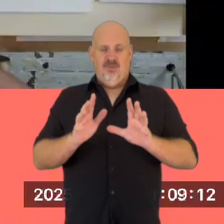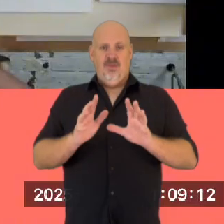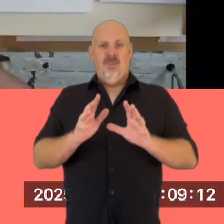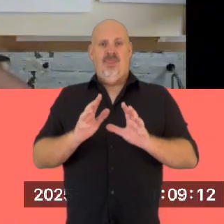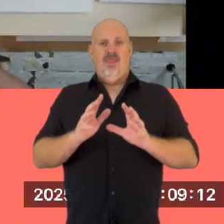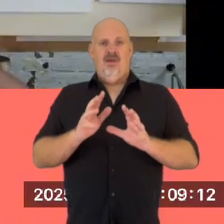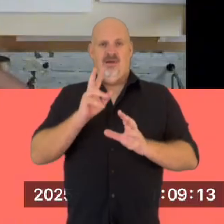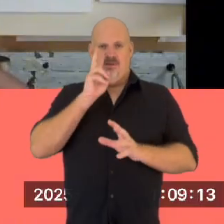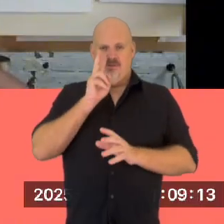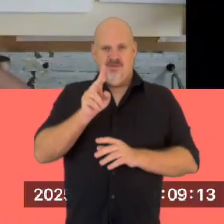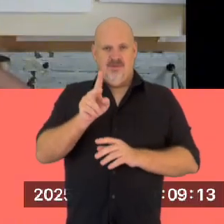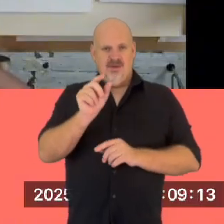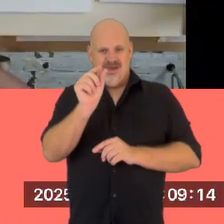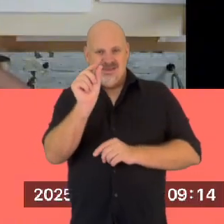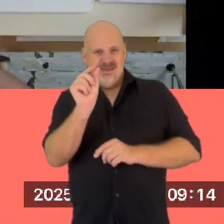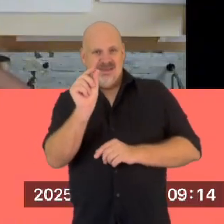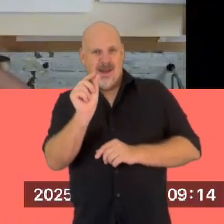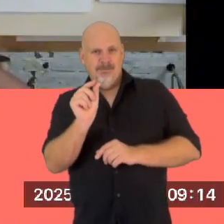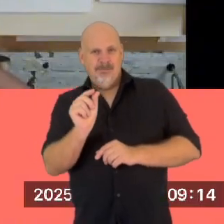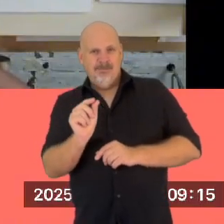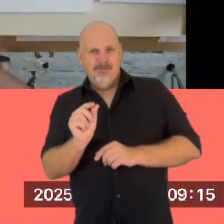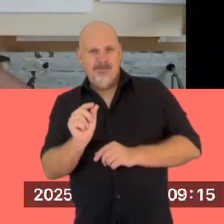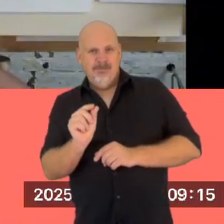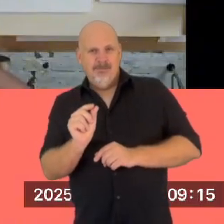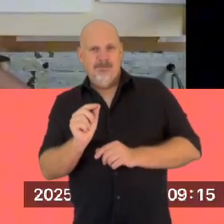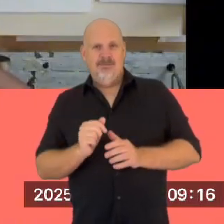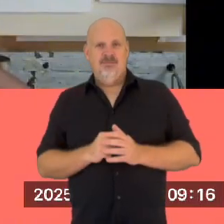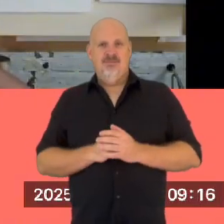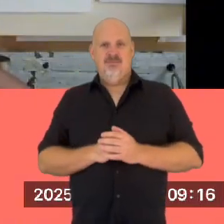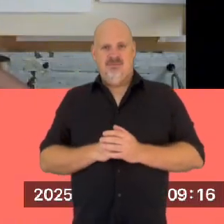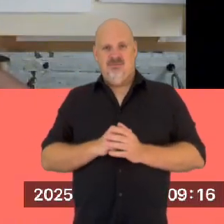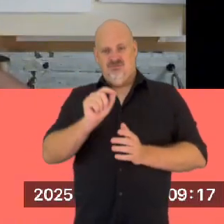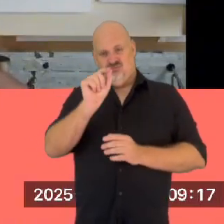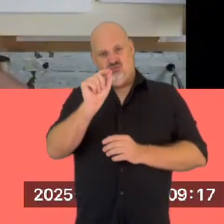circle. You can then look at what the stem is